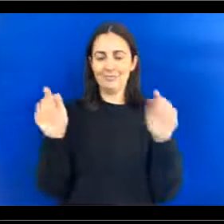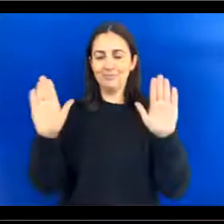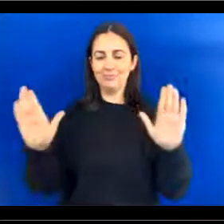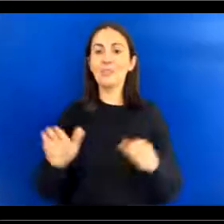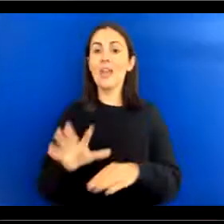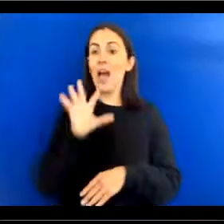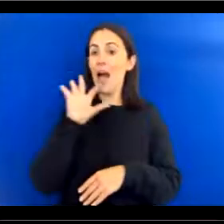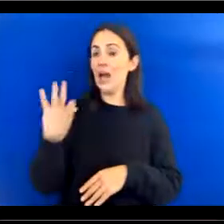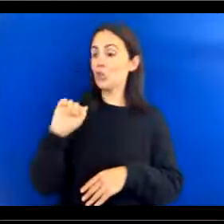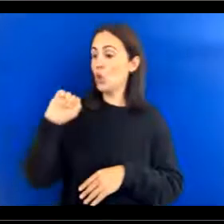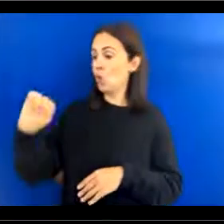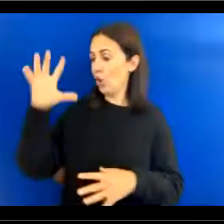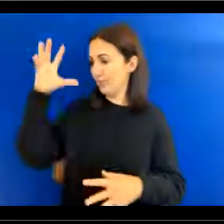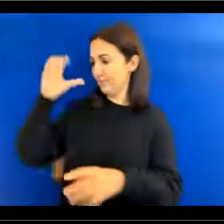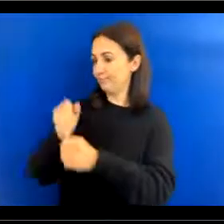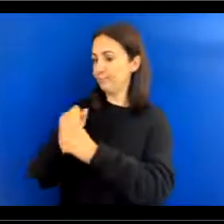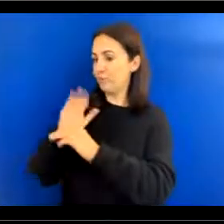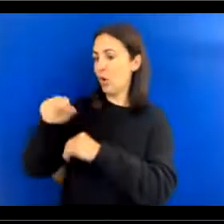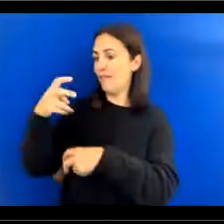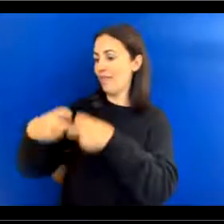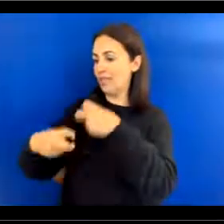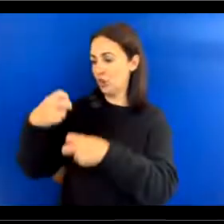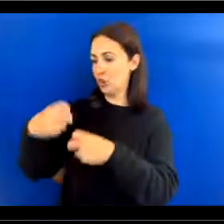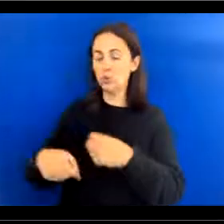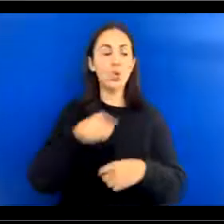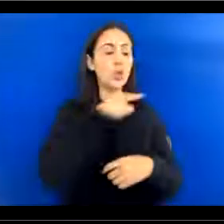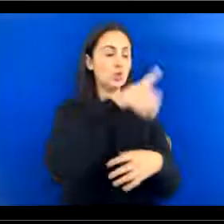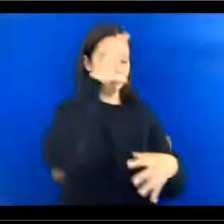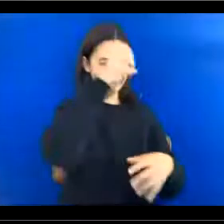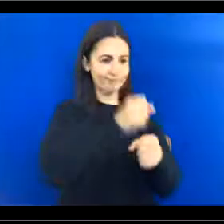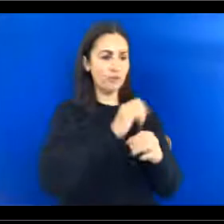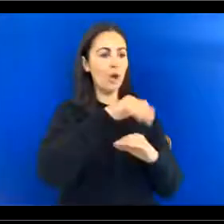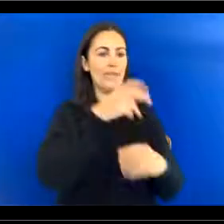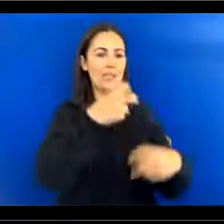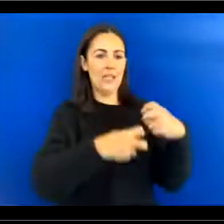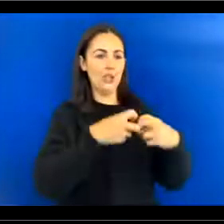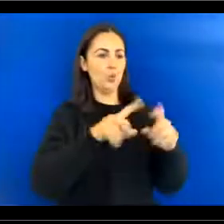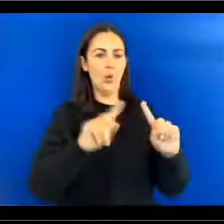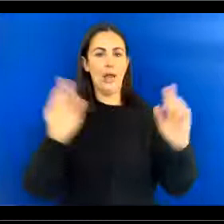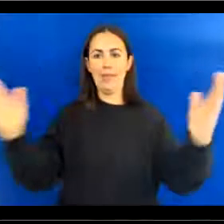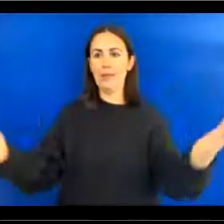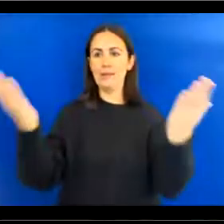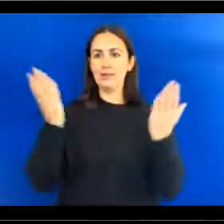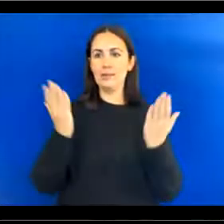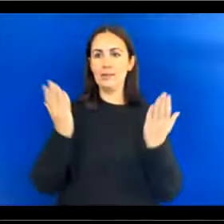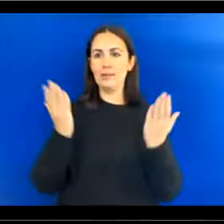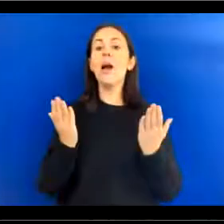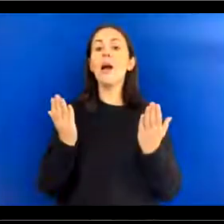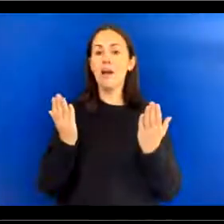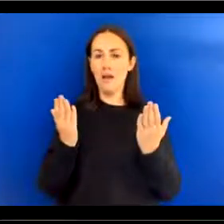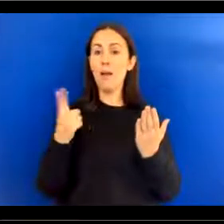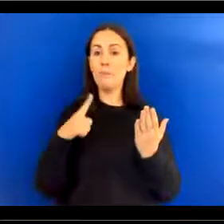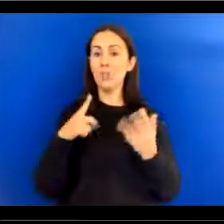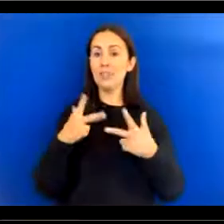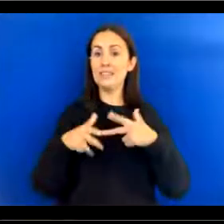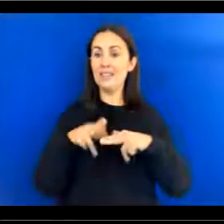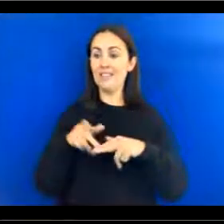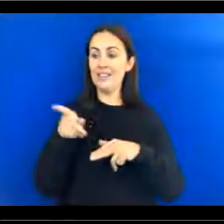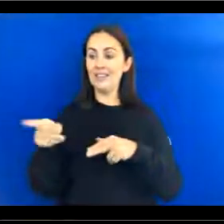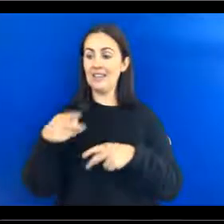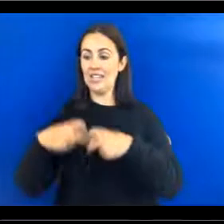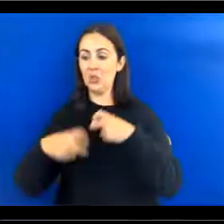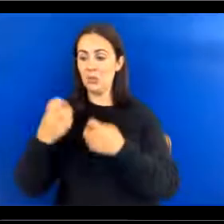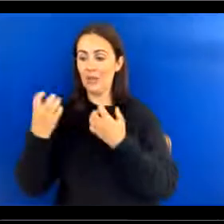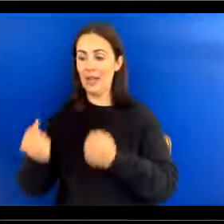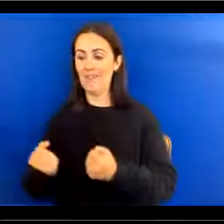and an overview of what the issues are from each of their perspectives, because we know that if there's issues on one side, there'll be issues